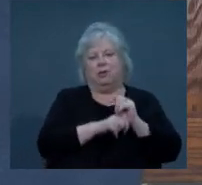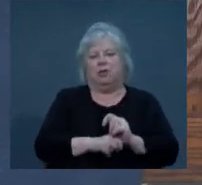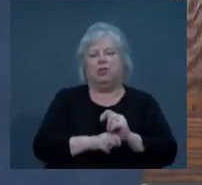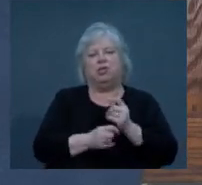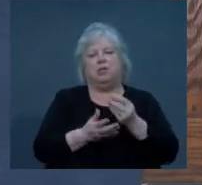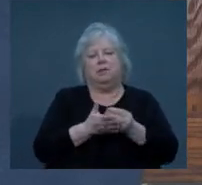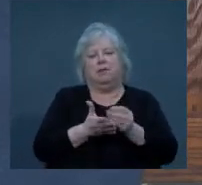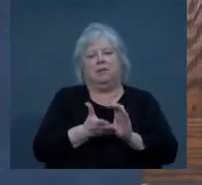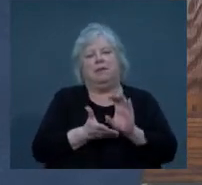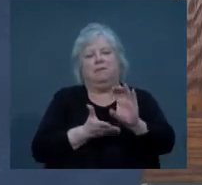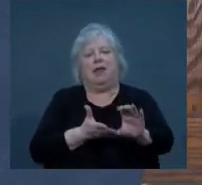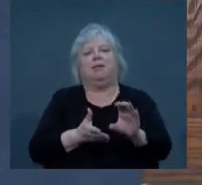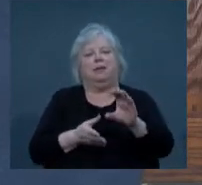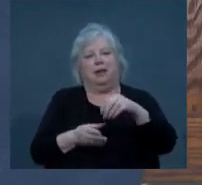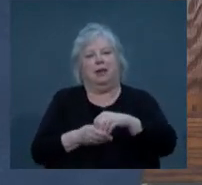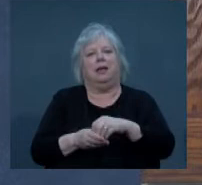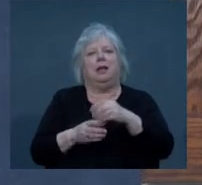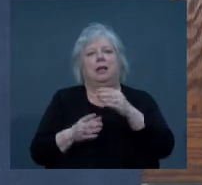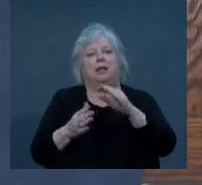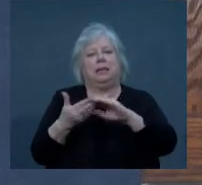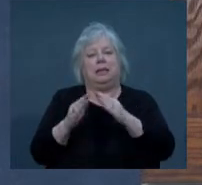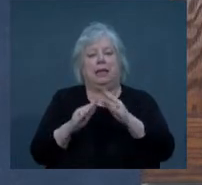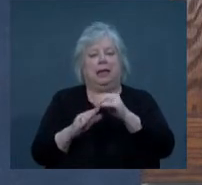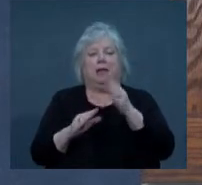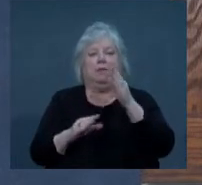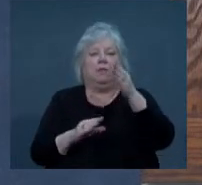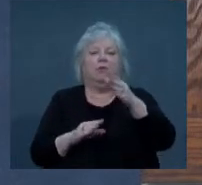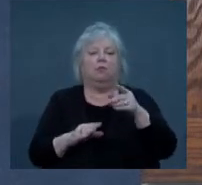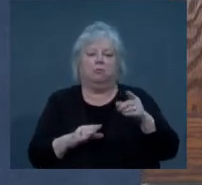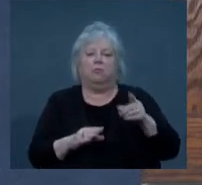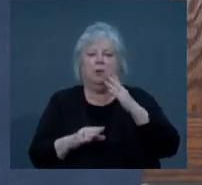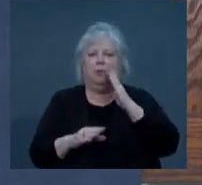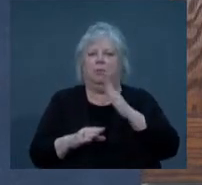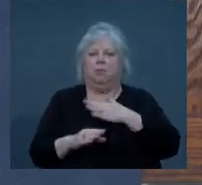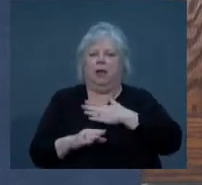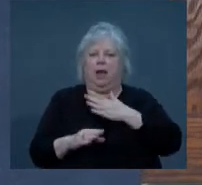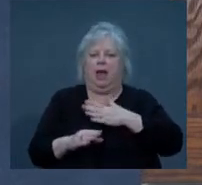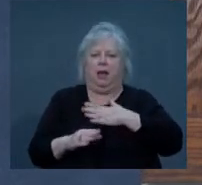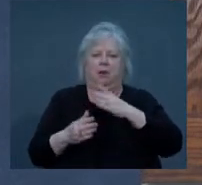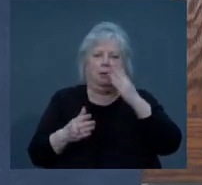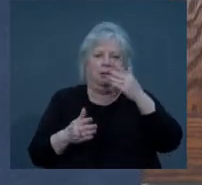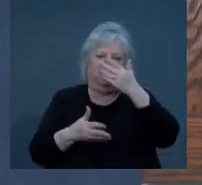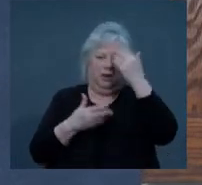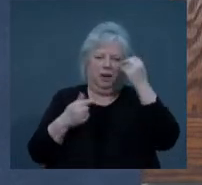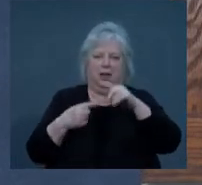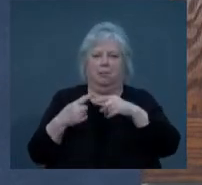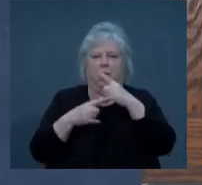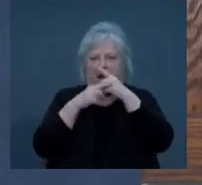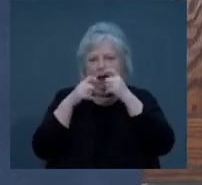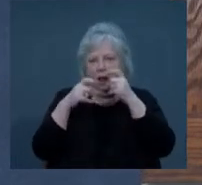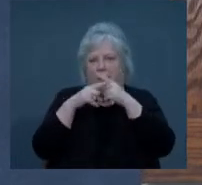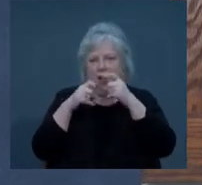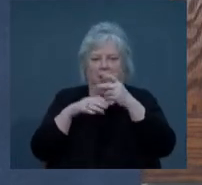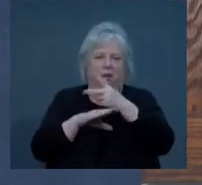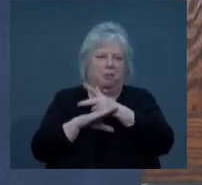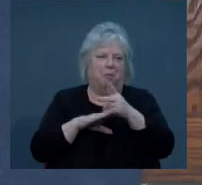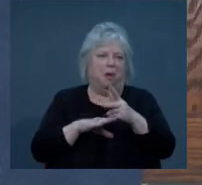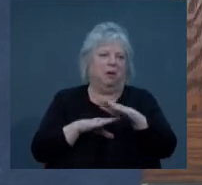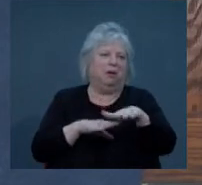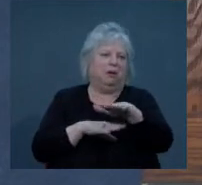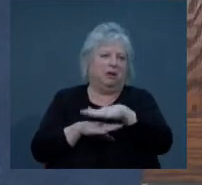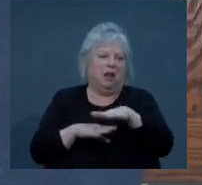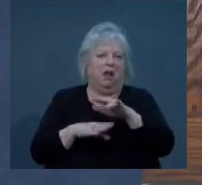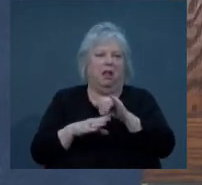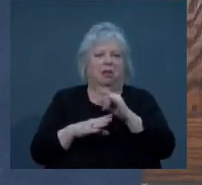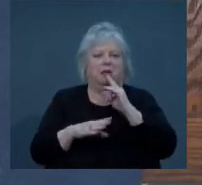city and the city's future, would be perfectly happy to forget about a ugly parking lot which